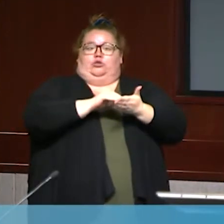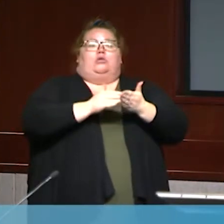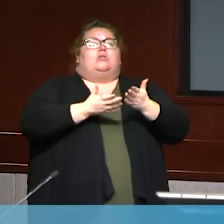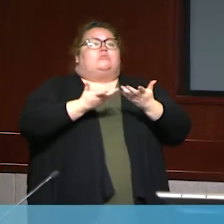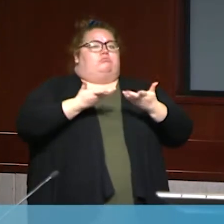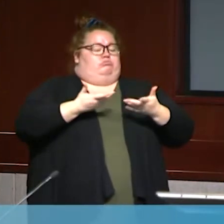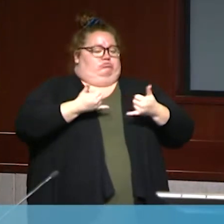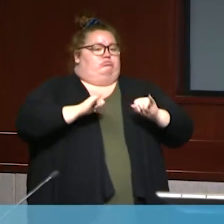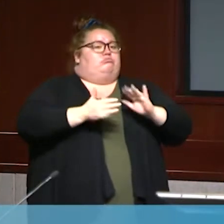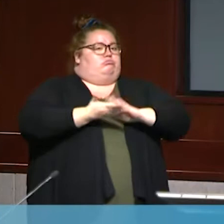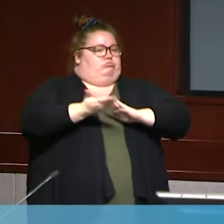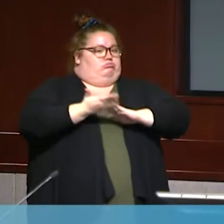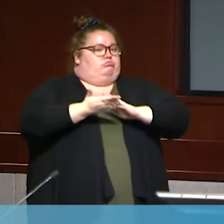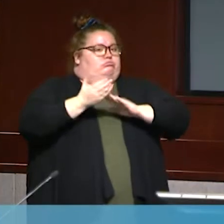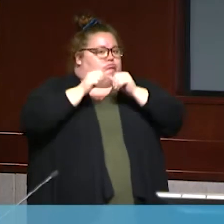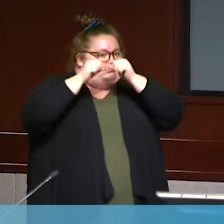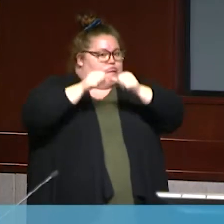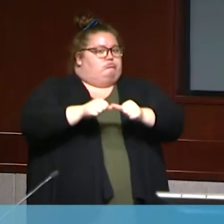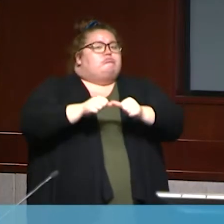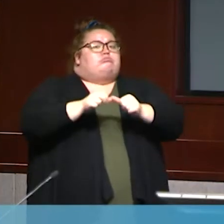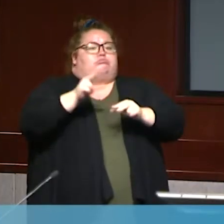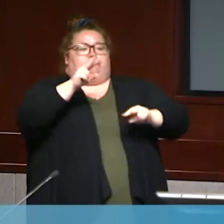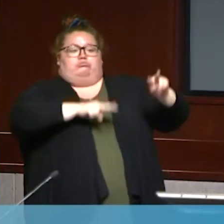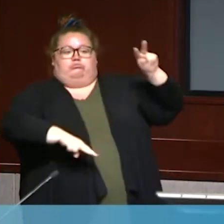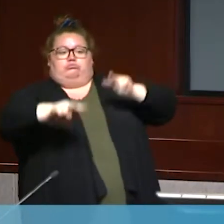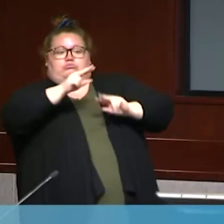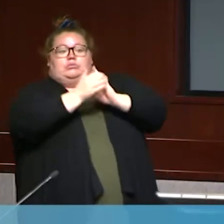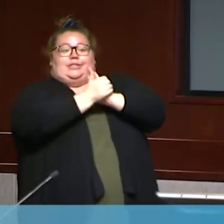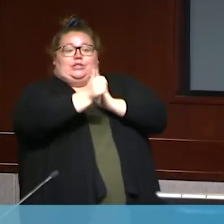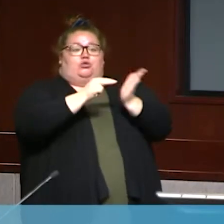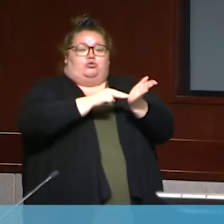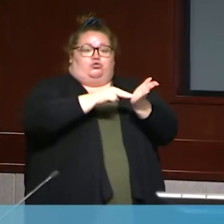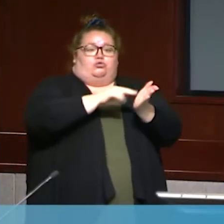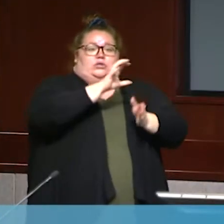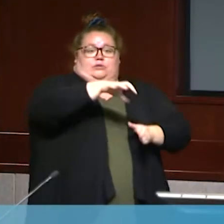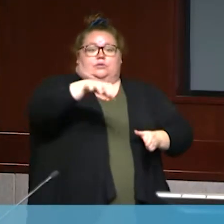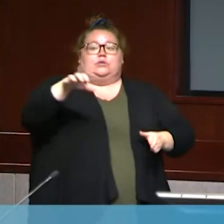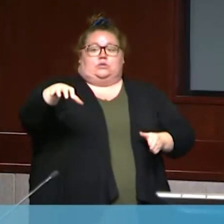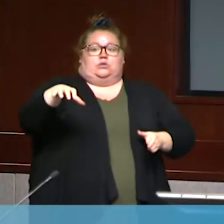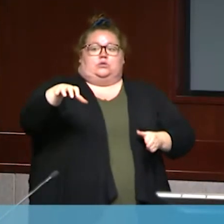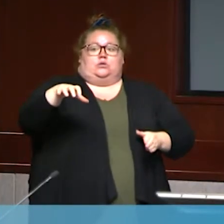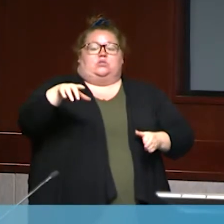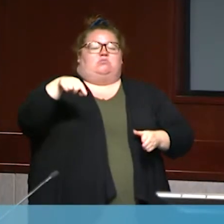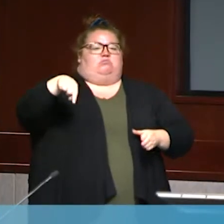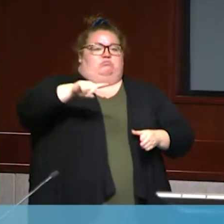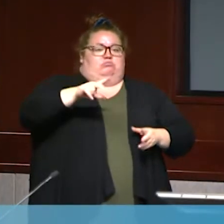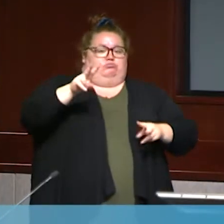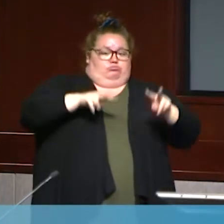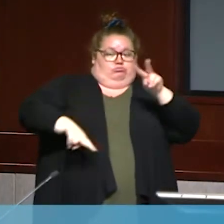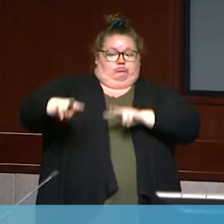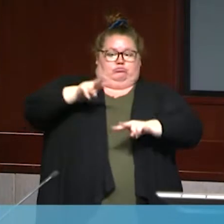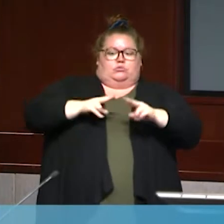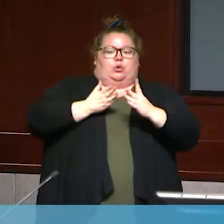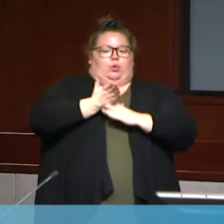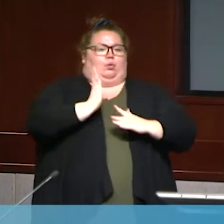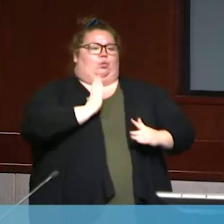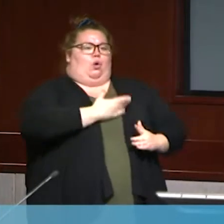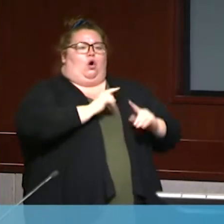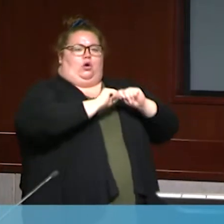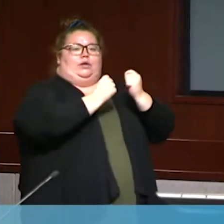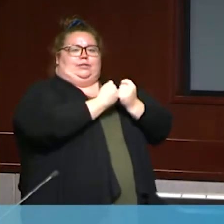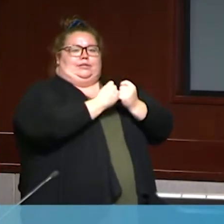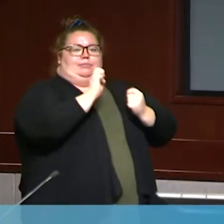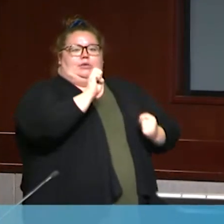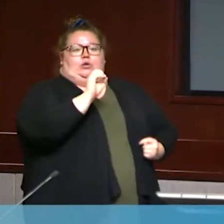this expanded oversight with the skilled nursing facilities, is being run through the EOC with that structure. Some